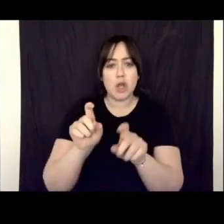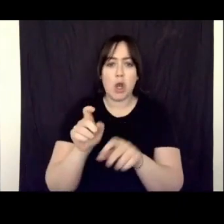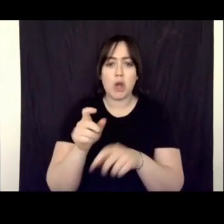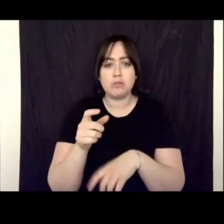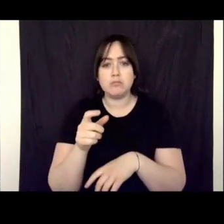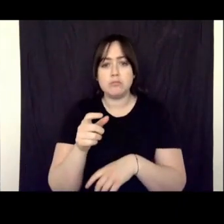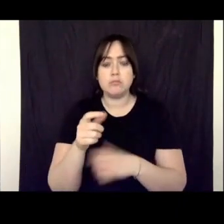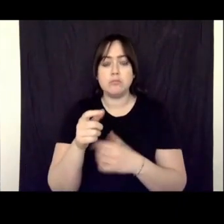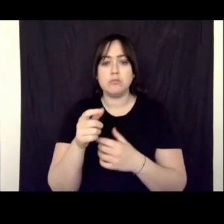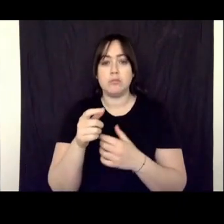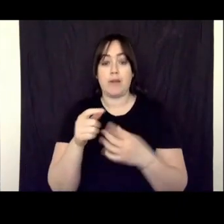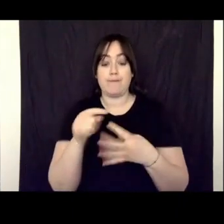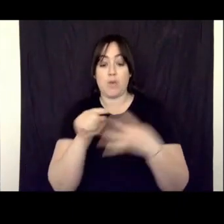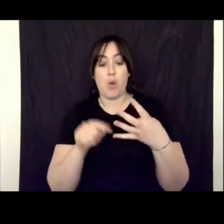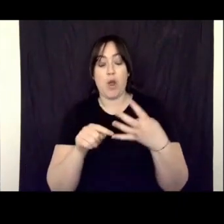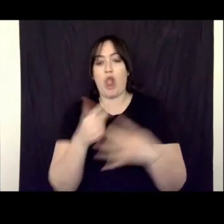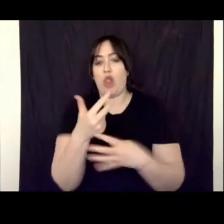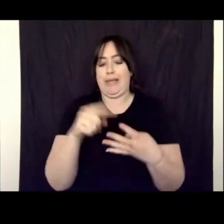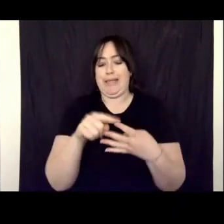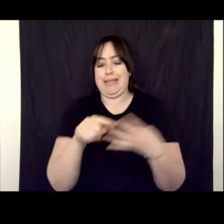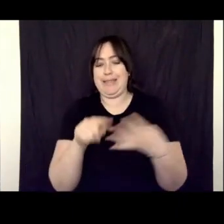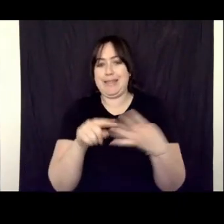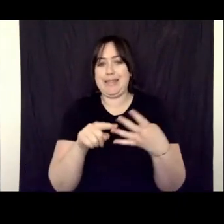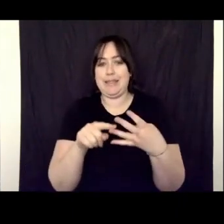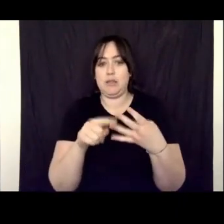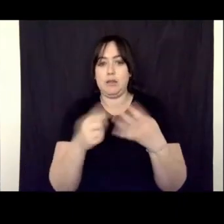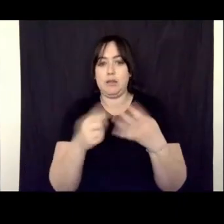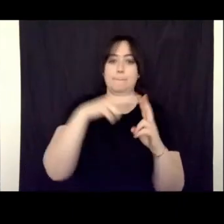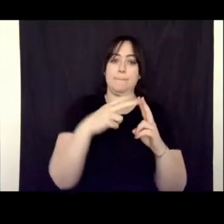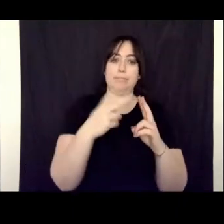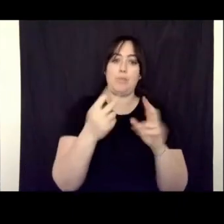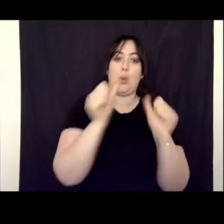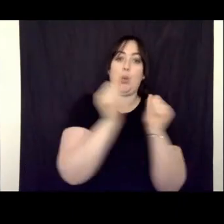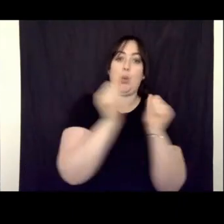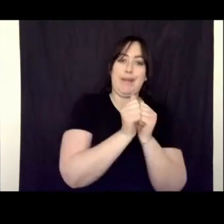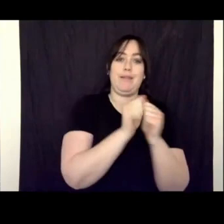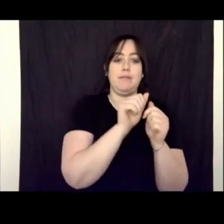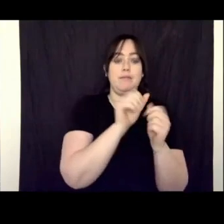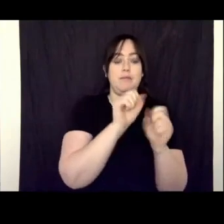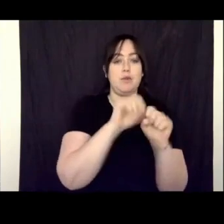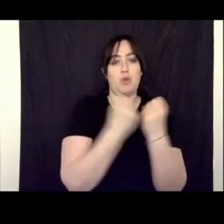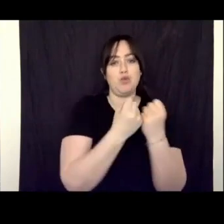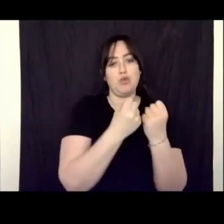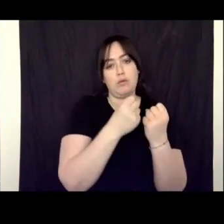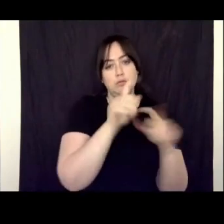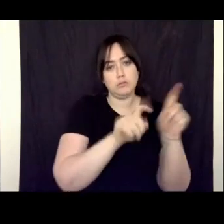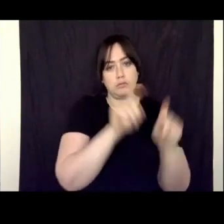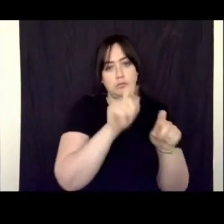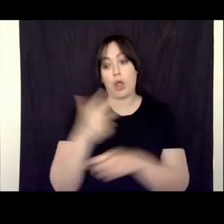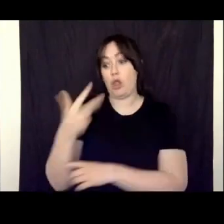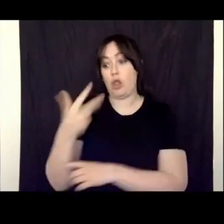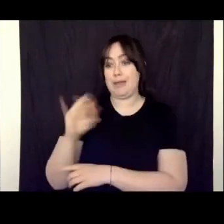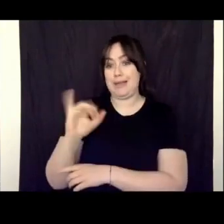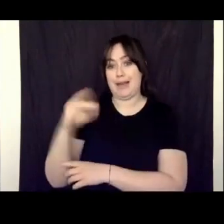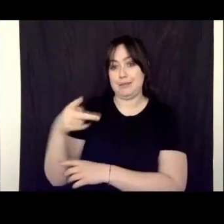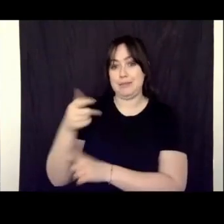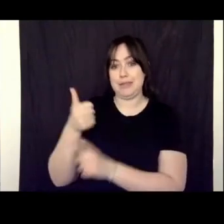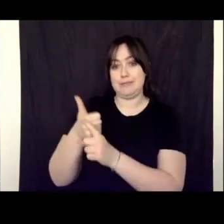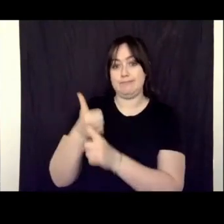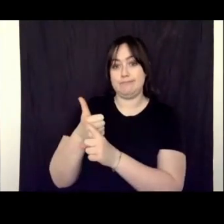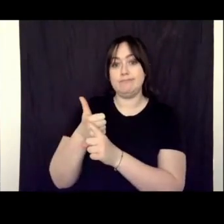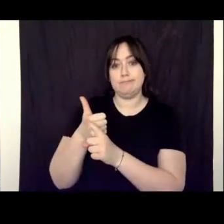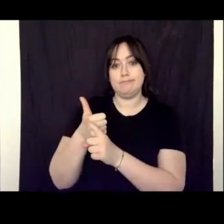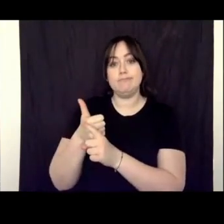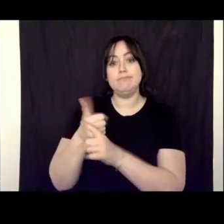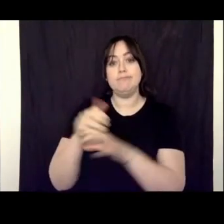in conjunction with a functional questionnaire. And then there were 3 IPs who actually undertook a